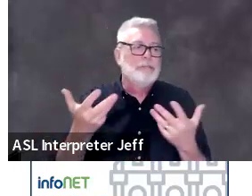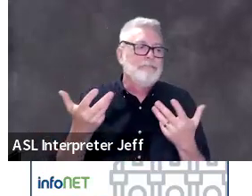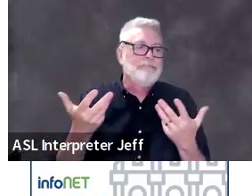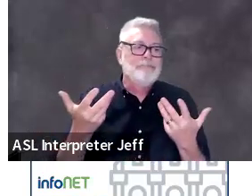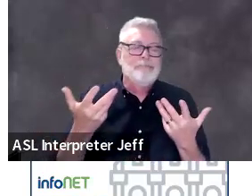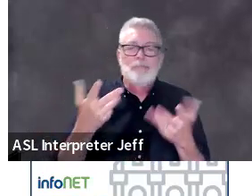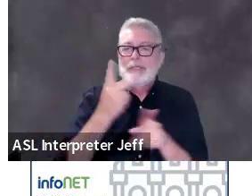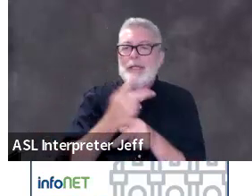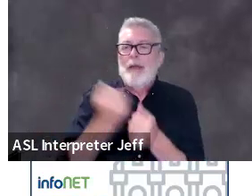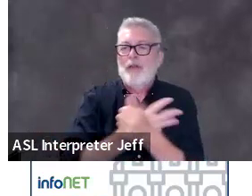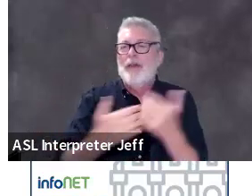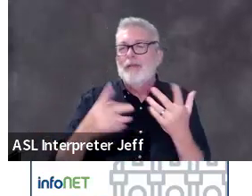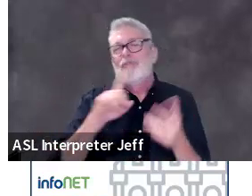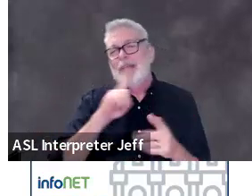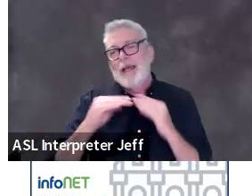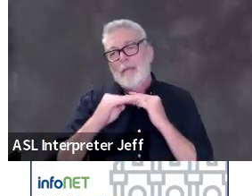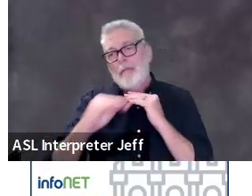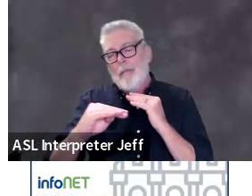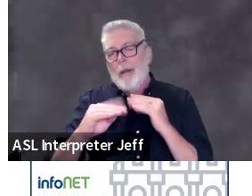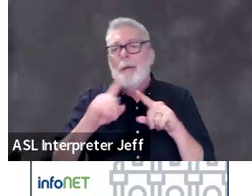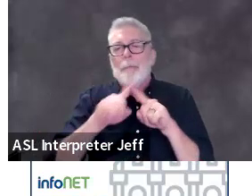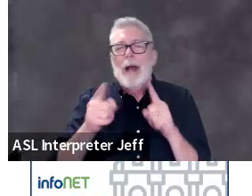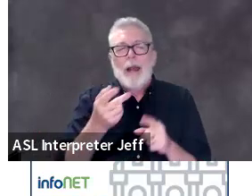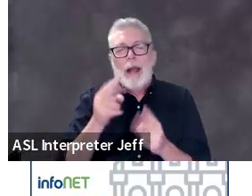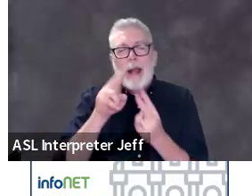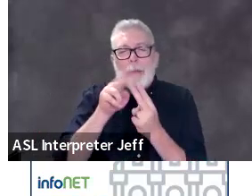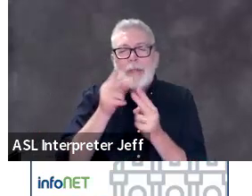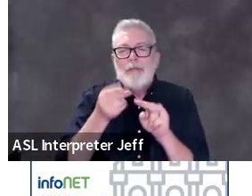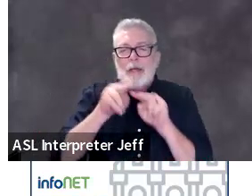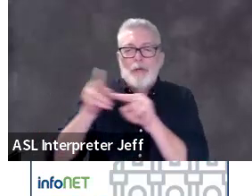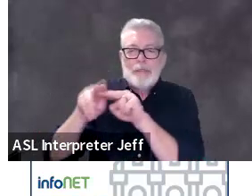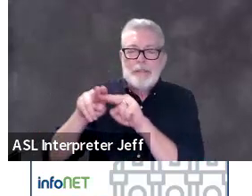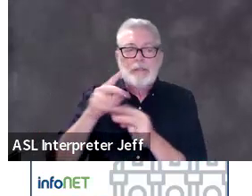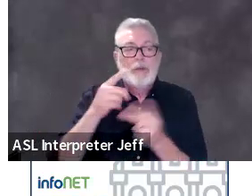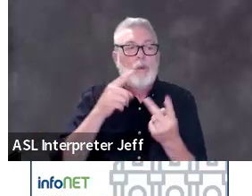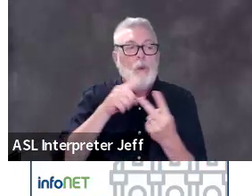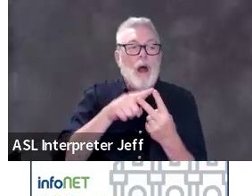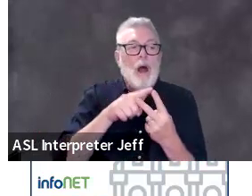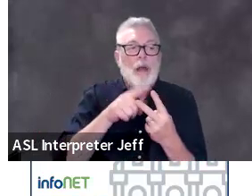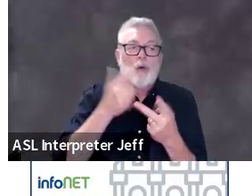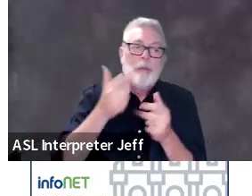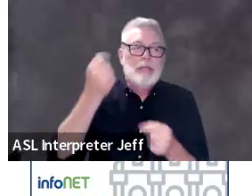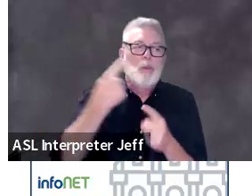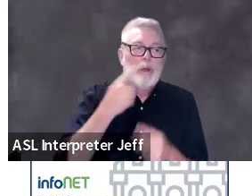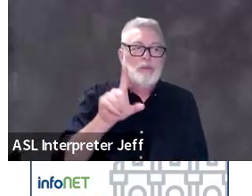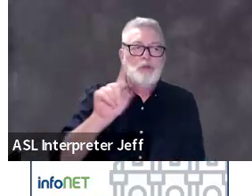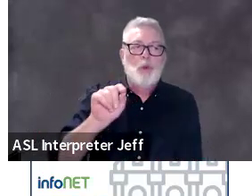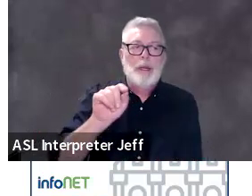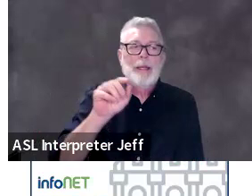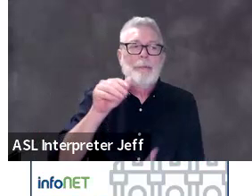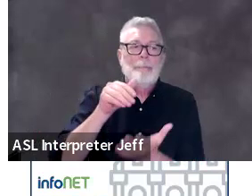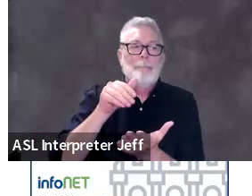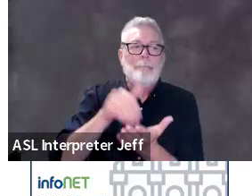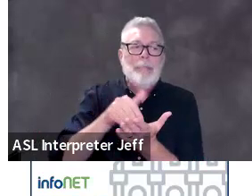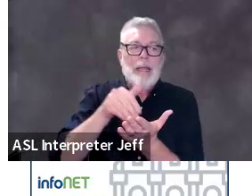to keep everything the same. But there were a few increases. One was the biggest one was a $20 million increase